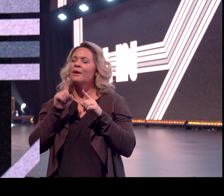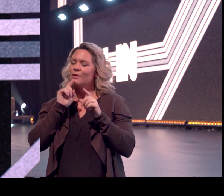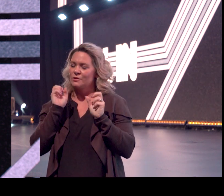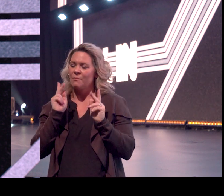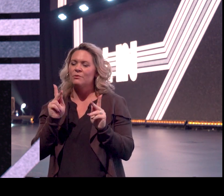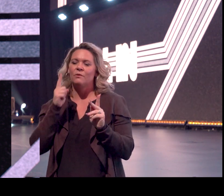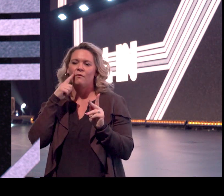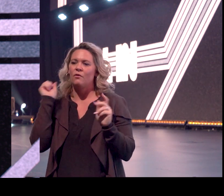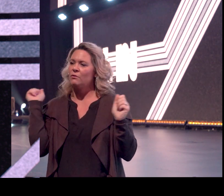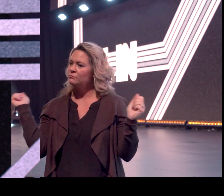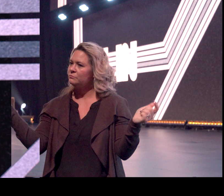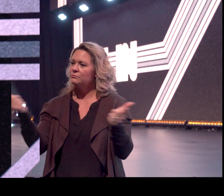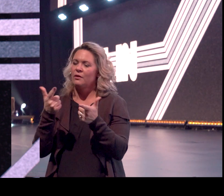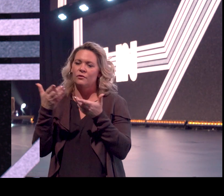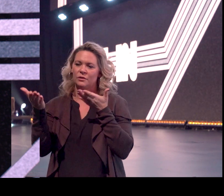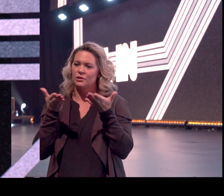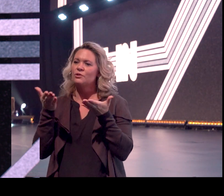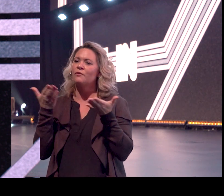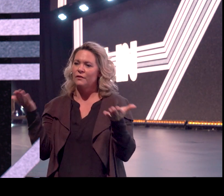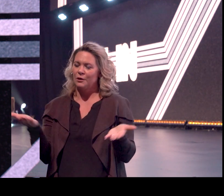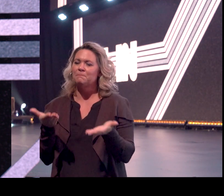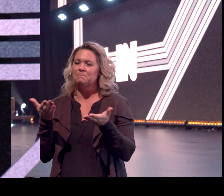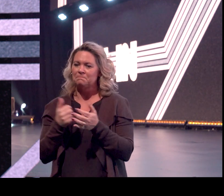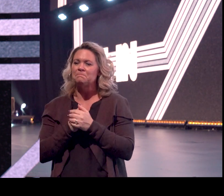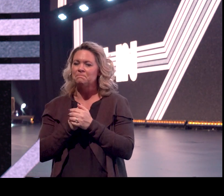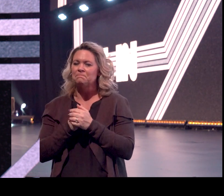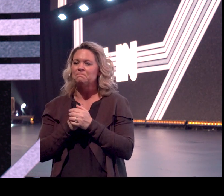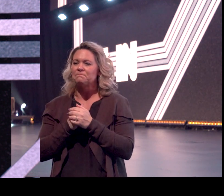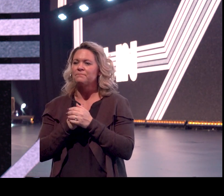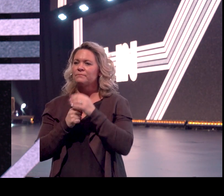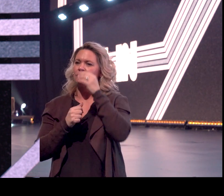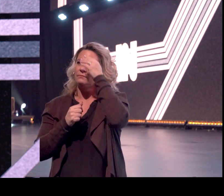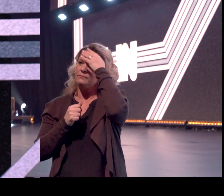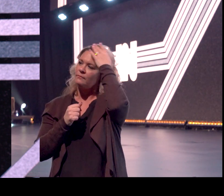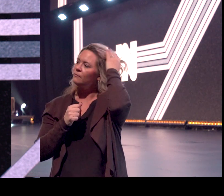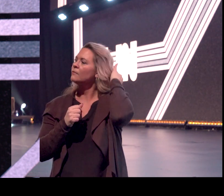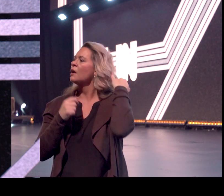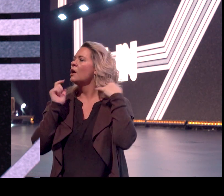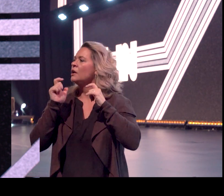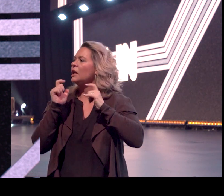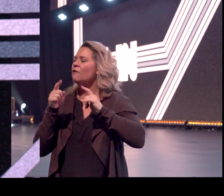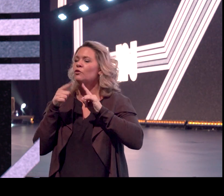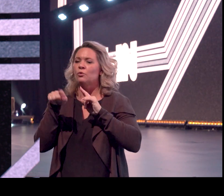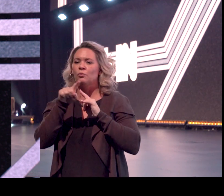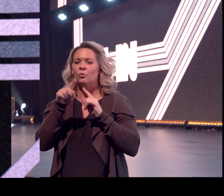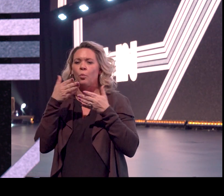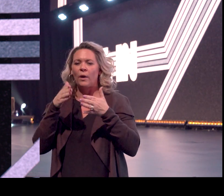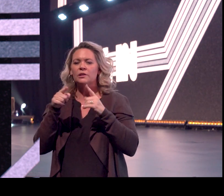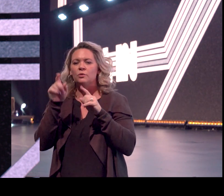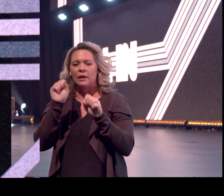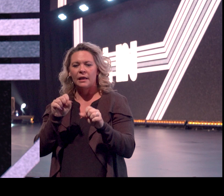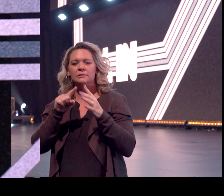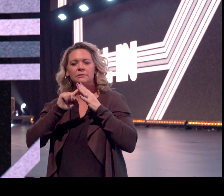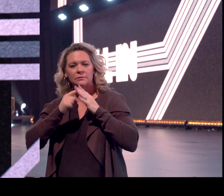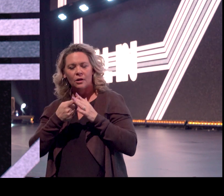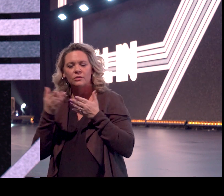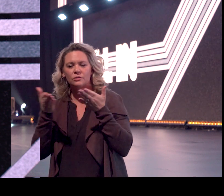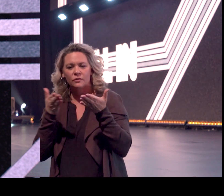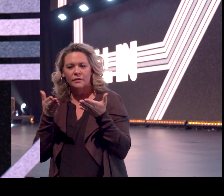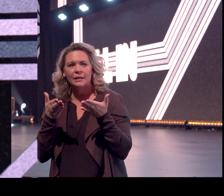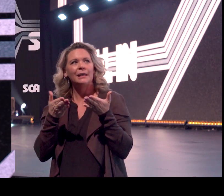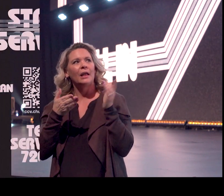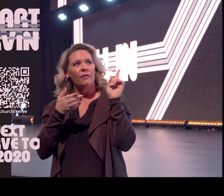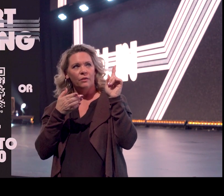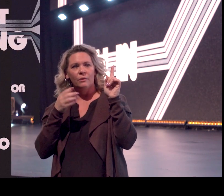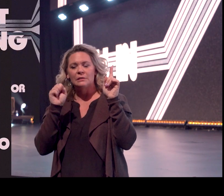is, there's opportunities for you to serve here. And let me give you some practical ways to get the process started. There's a